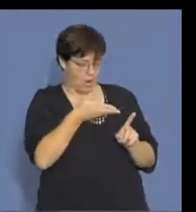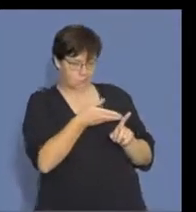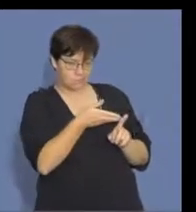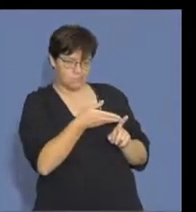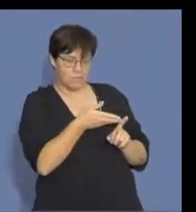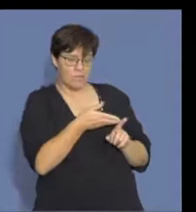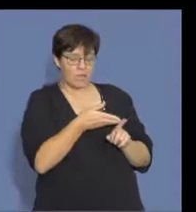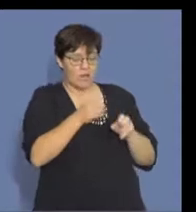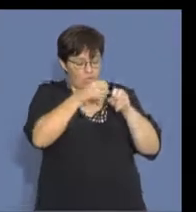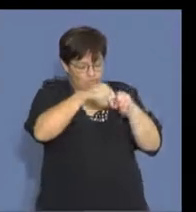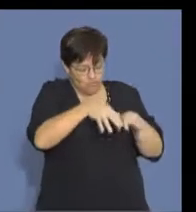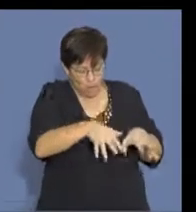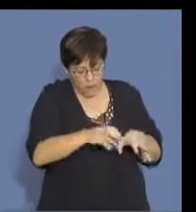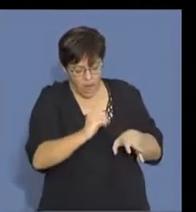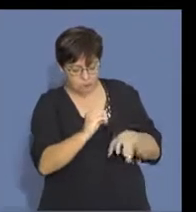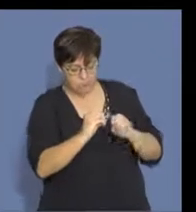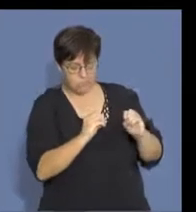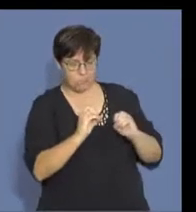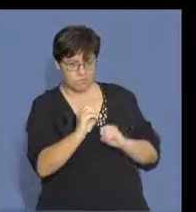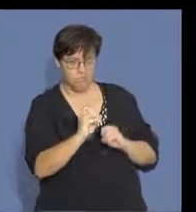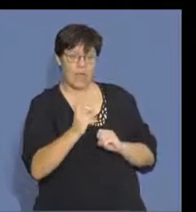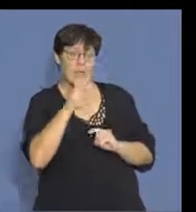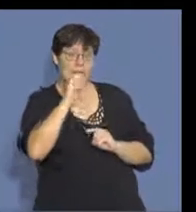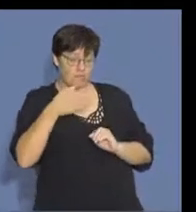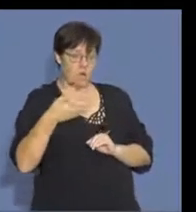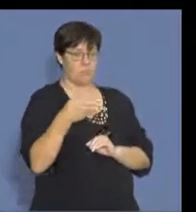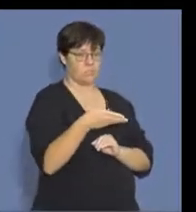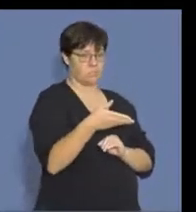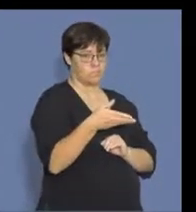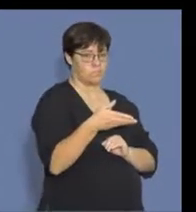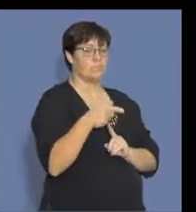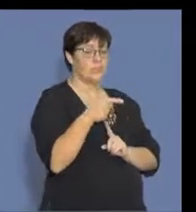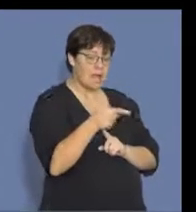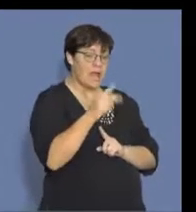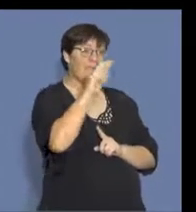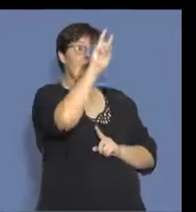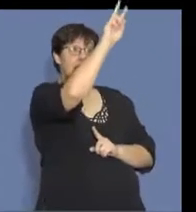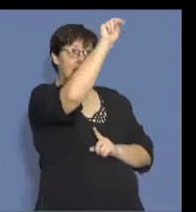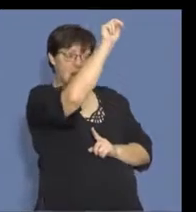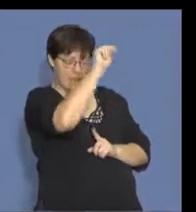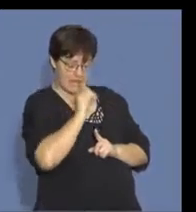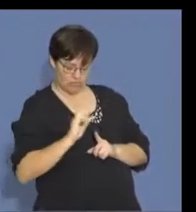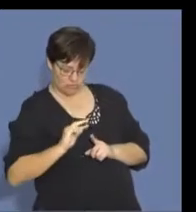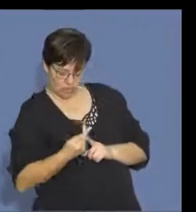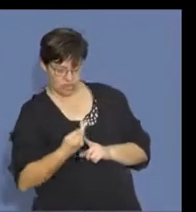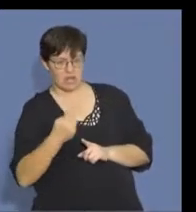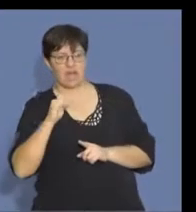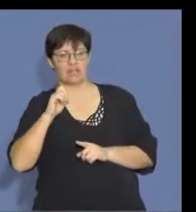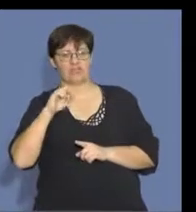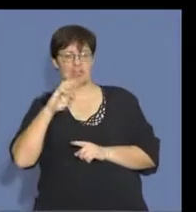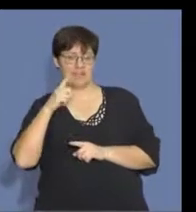root nodules in which the bacteria live. These bacteria convert the nitrogen gas into nitrates.